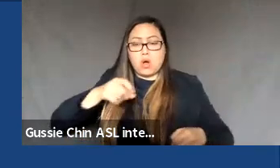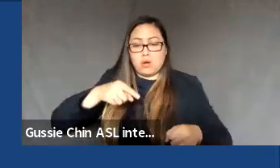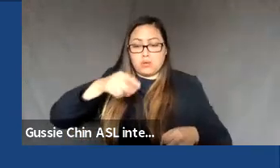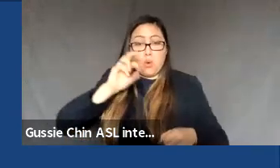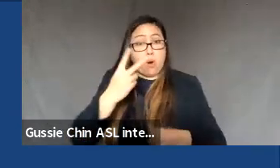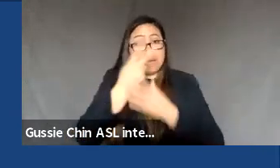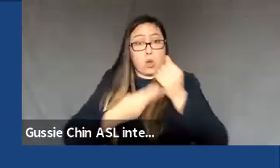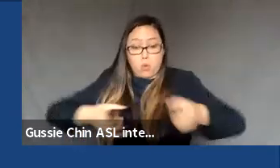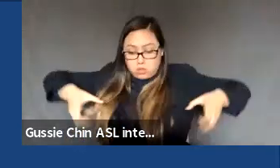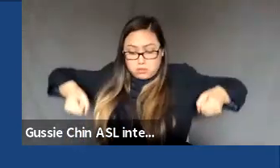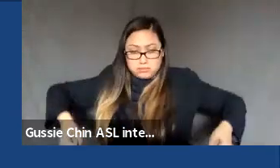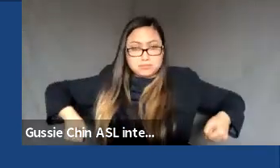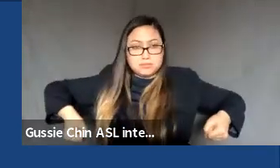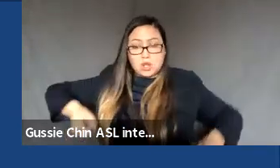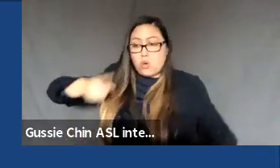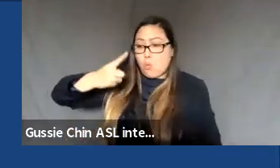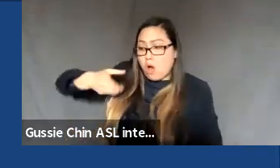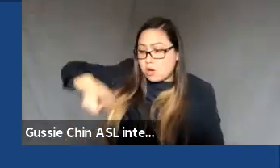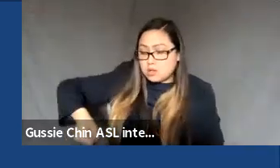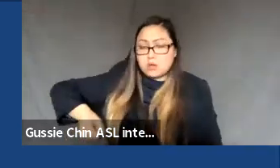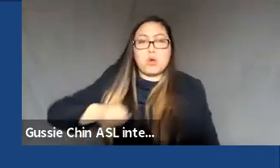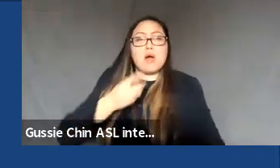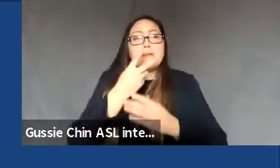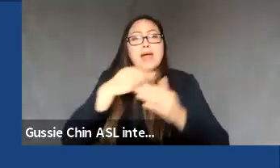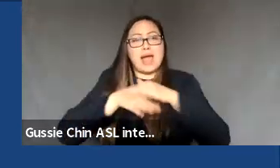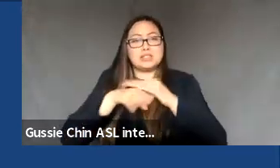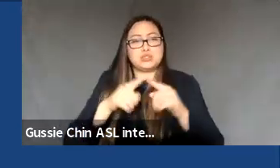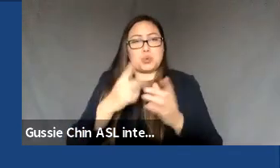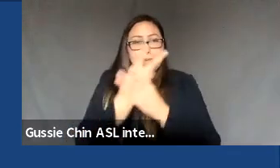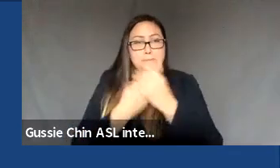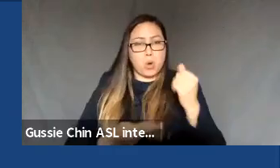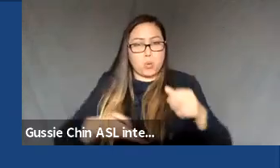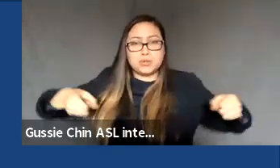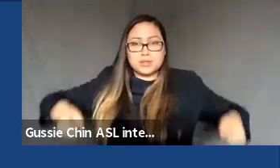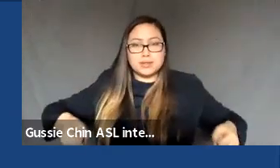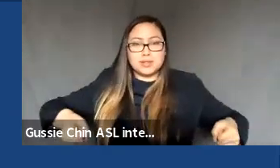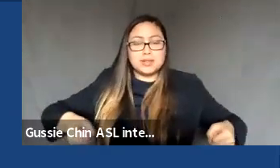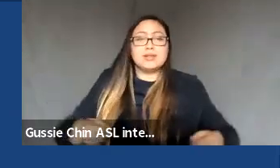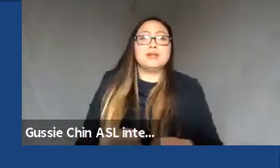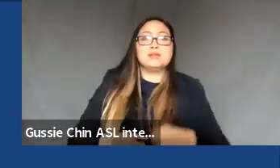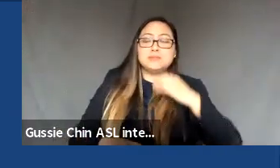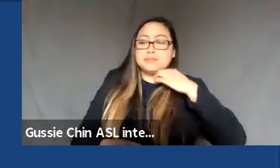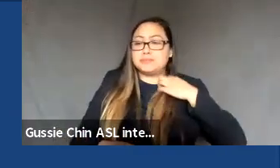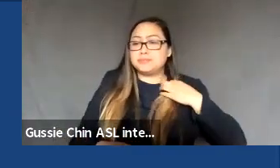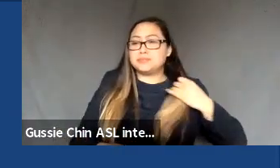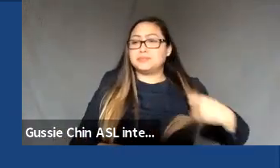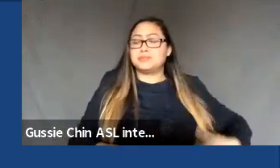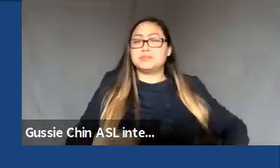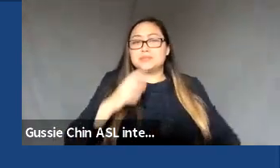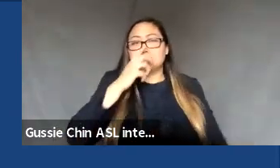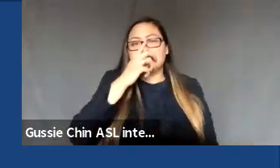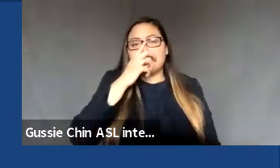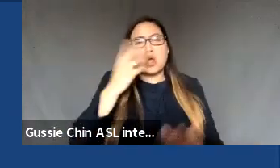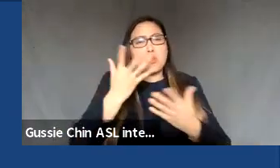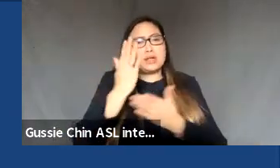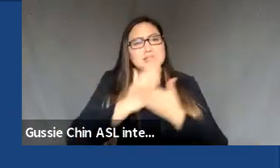could help from both sides. And so what they're looking at through this committee is what should some of the minimum requirements be in some of